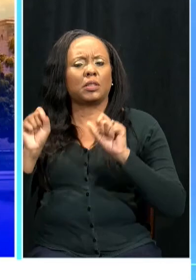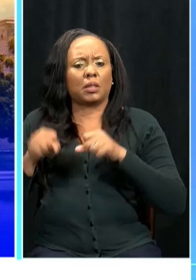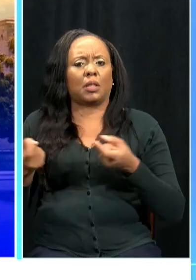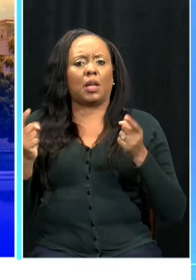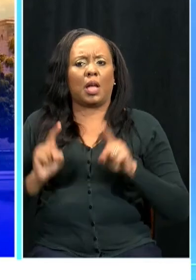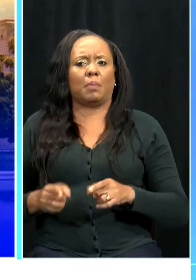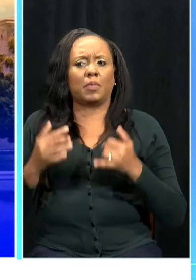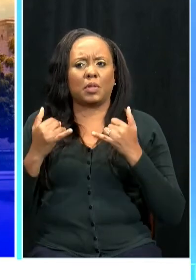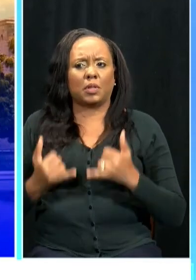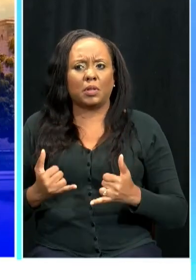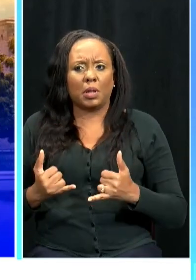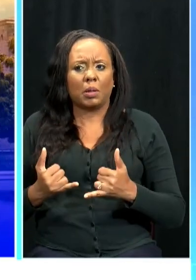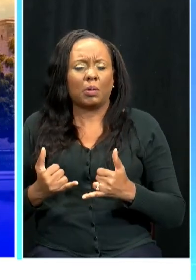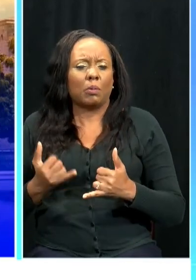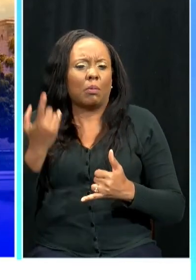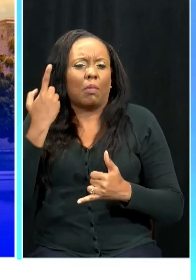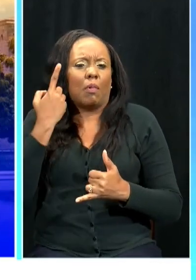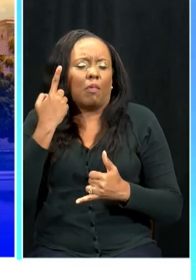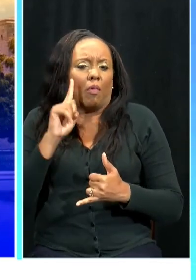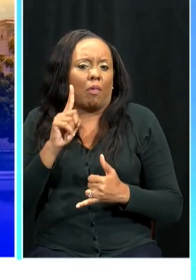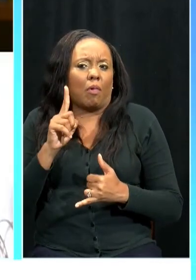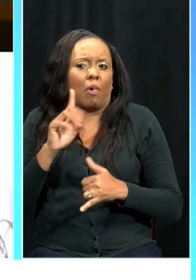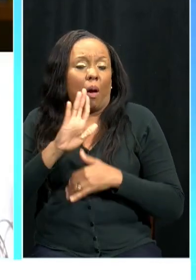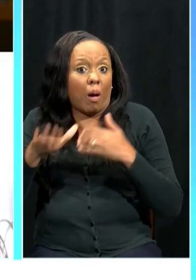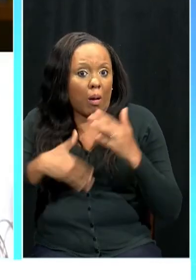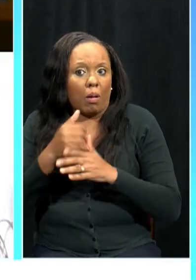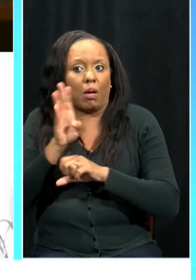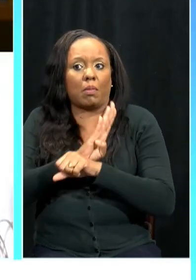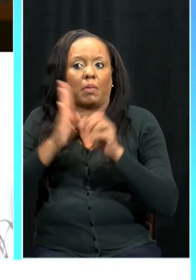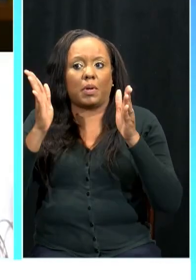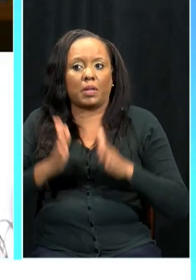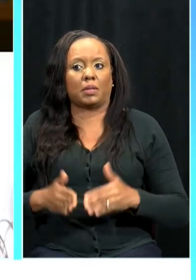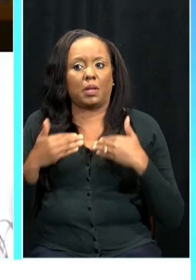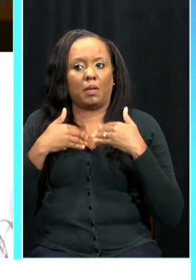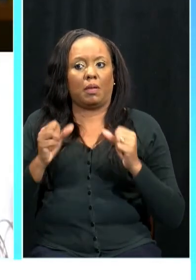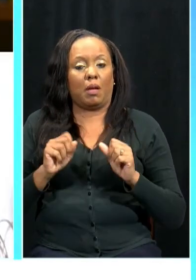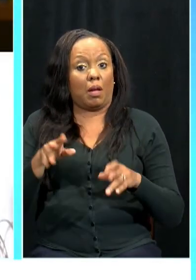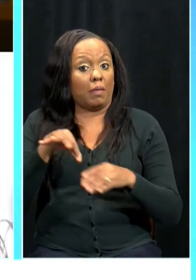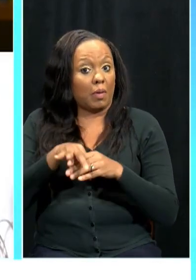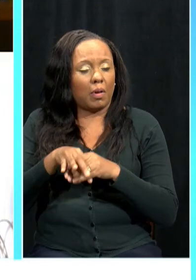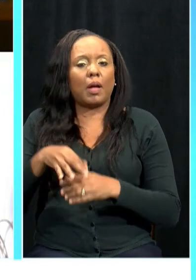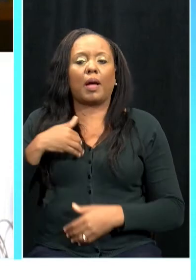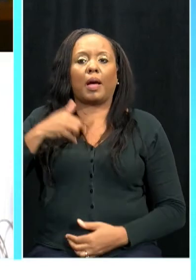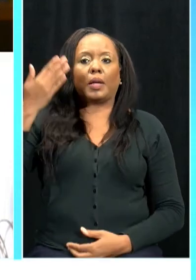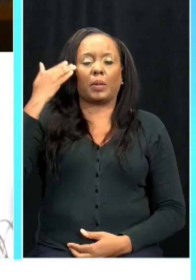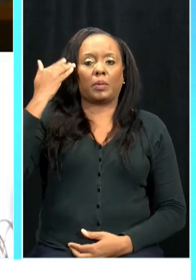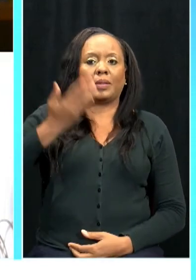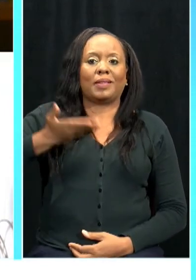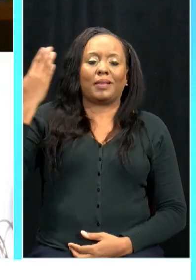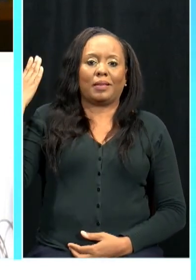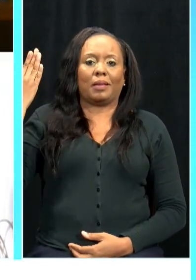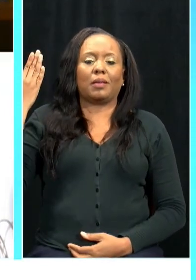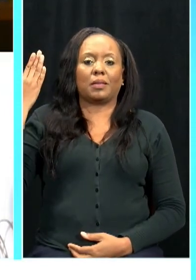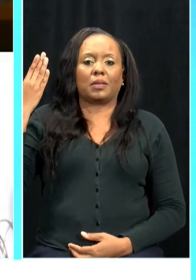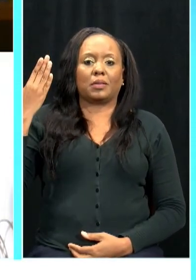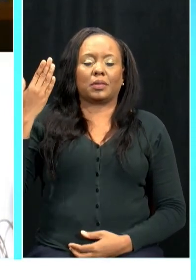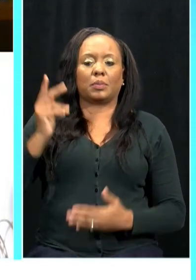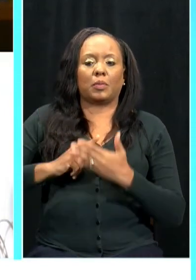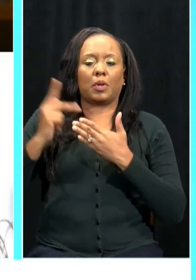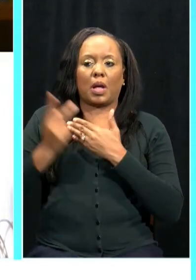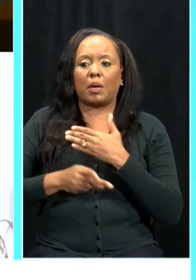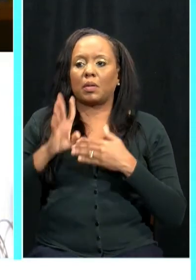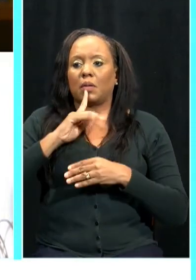want to vote get the opportunity to do so? And I know that a lot of in the last program, I talked about all the different options there were: absentee